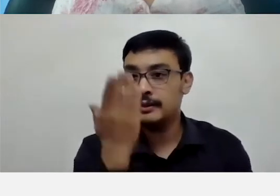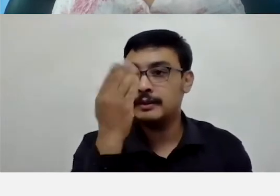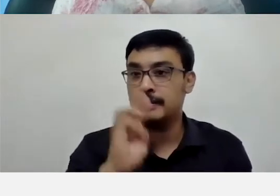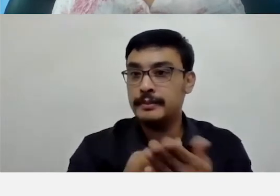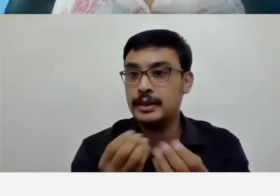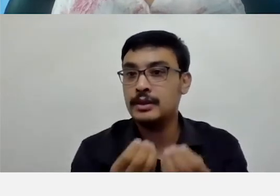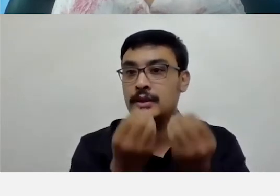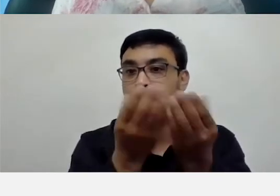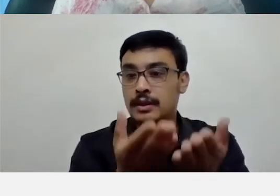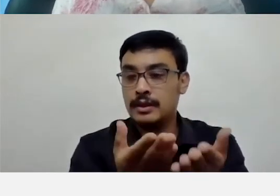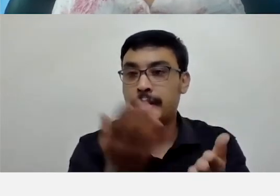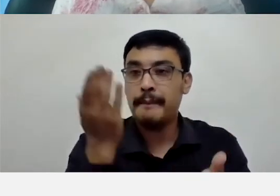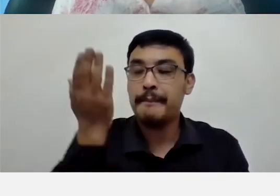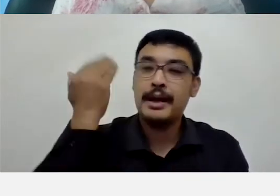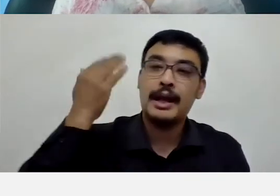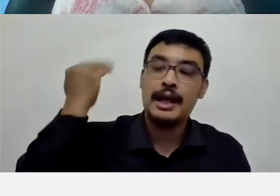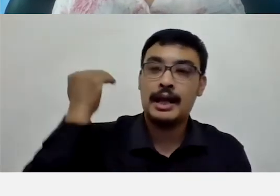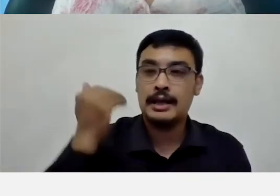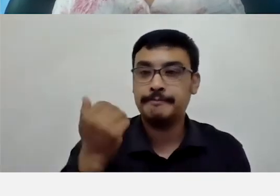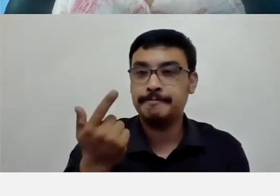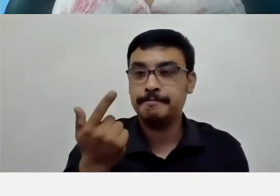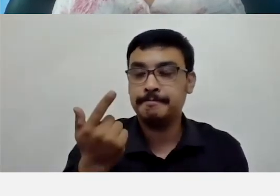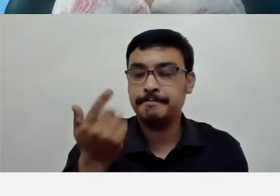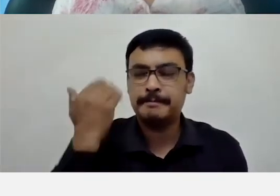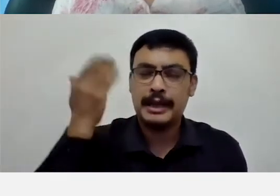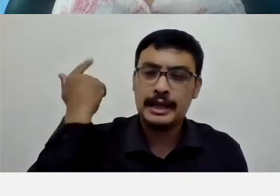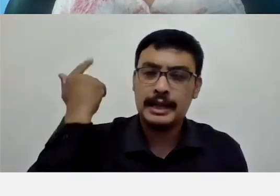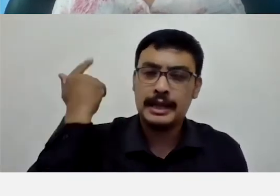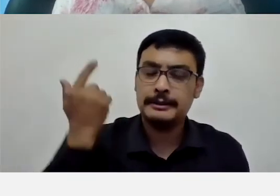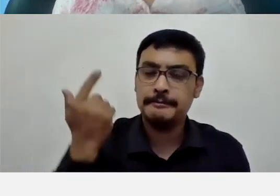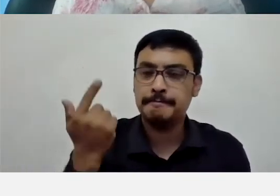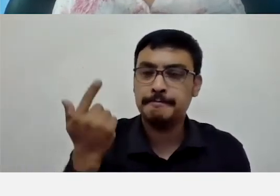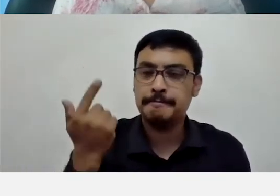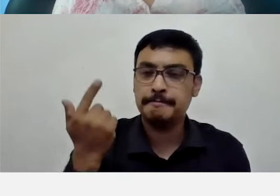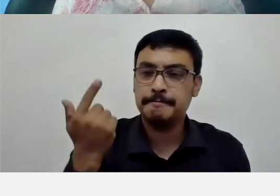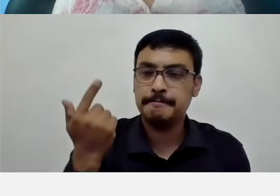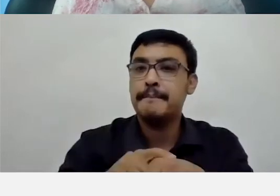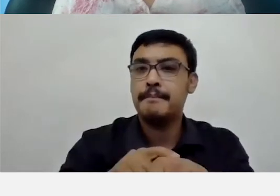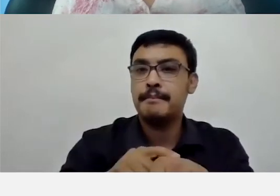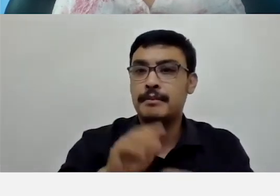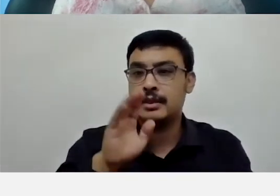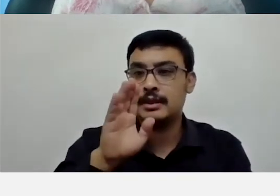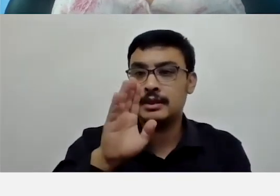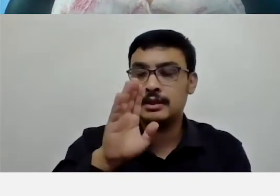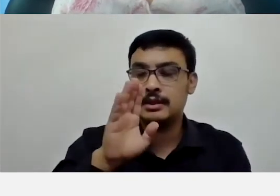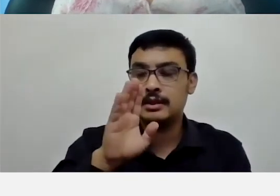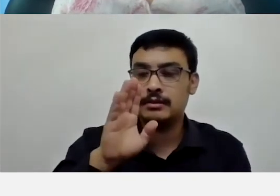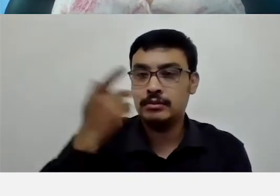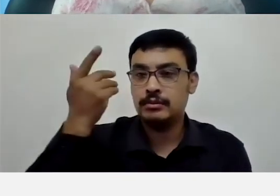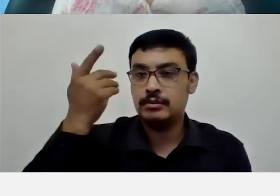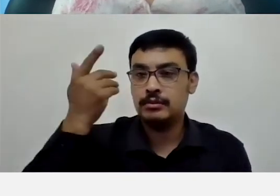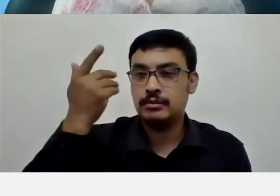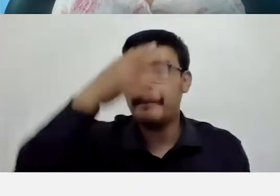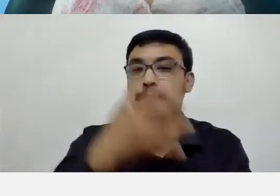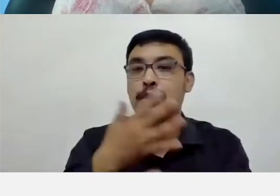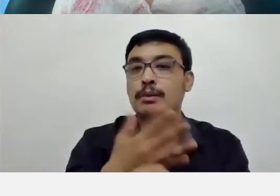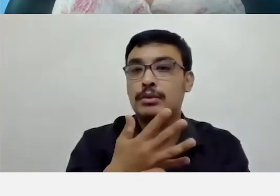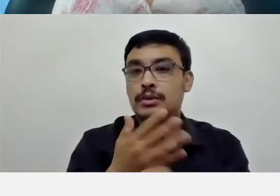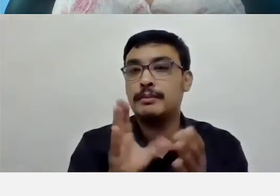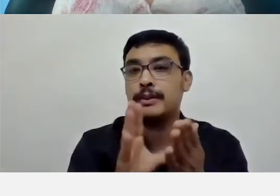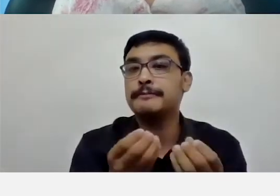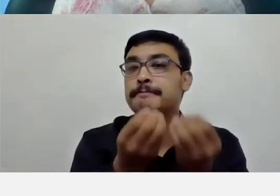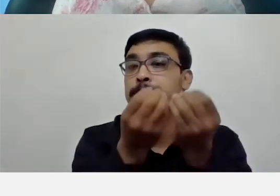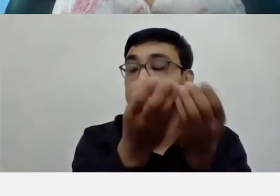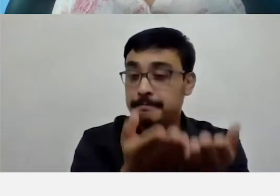the ruler of foreign territory in ancient time to the king of Bhaktapur, and he would like